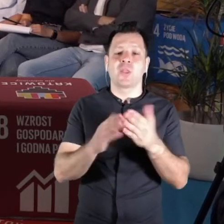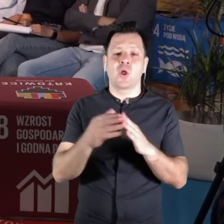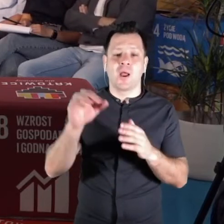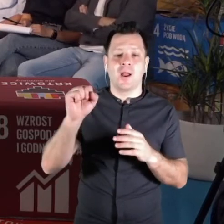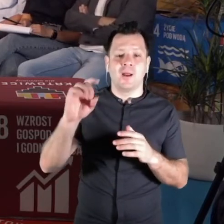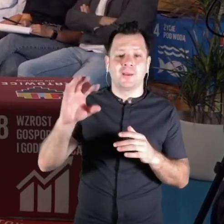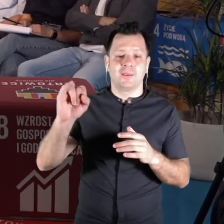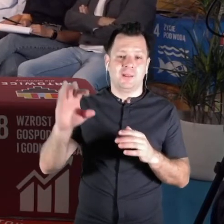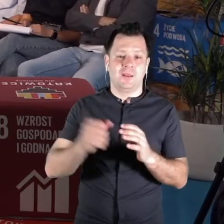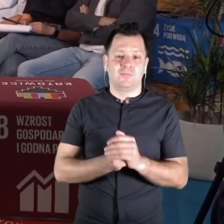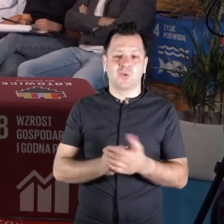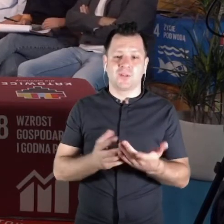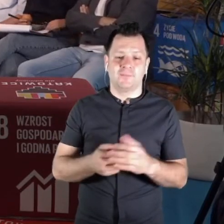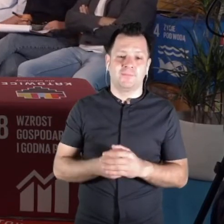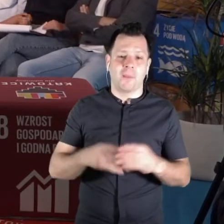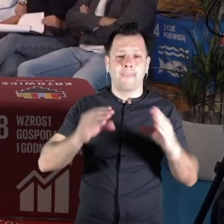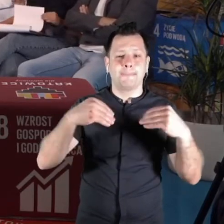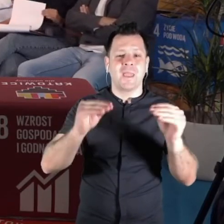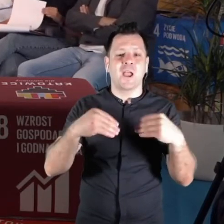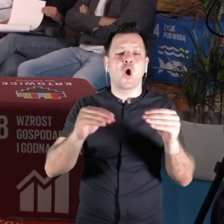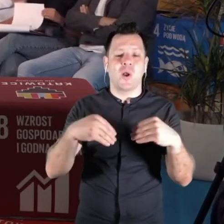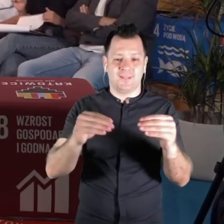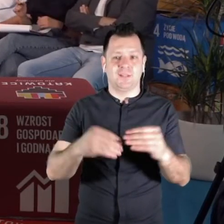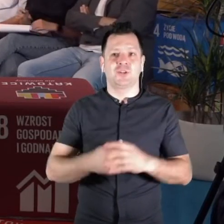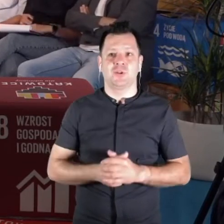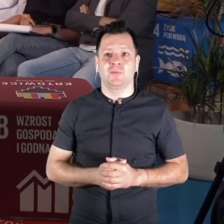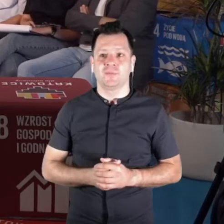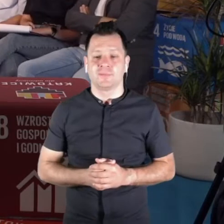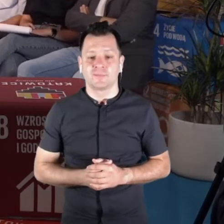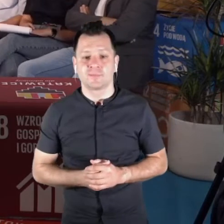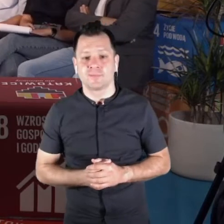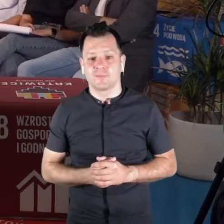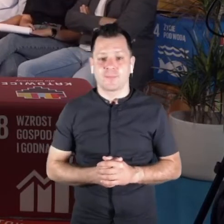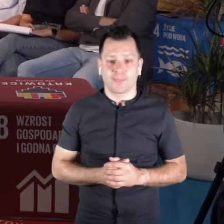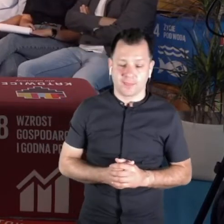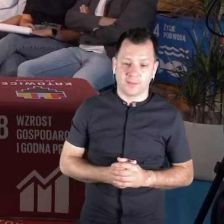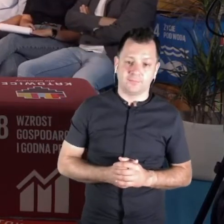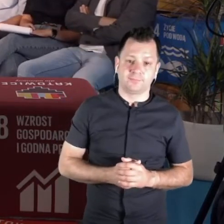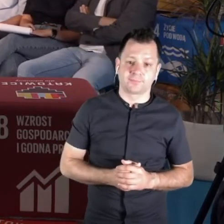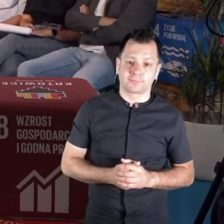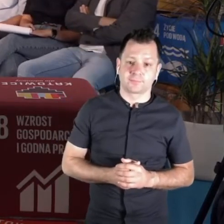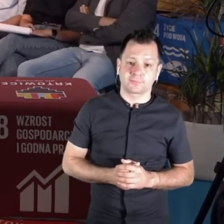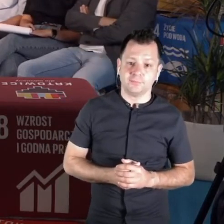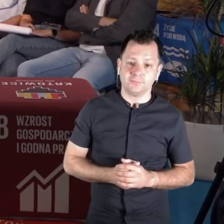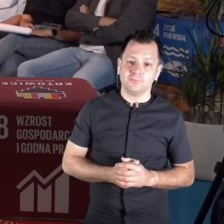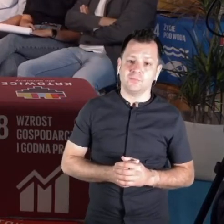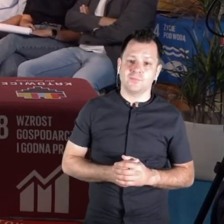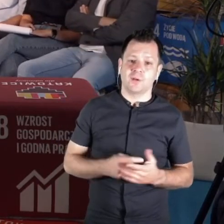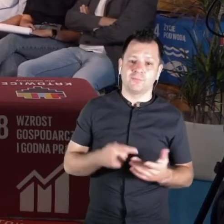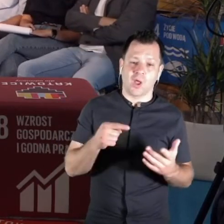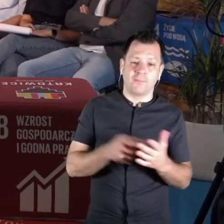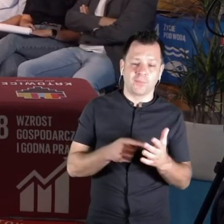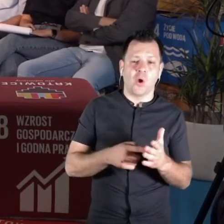very difficult to master. So the process of agile is actually very easy to understand, but bringing this to our